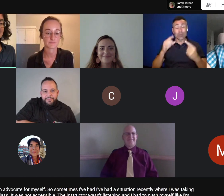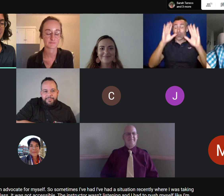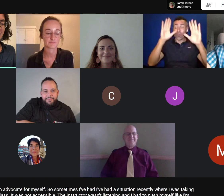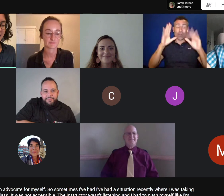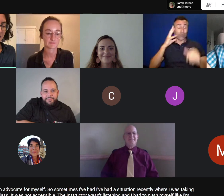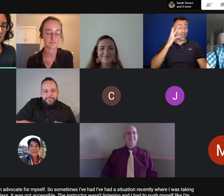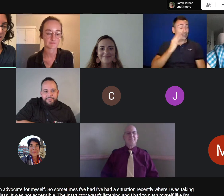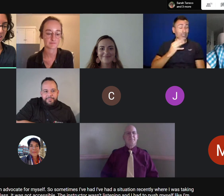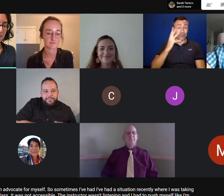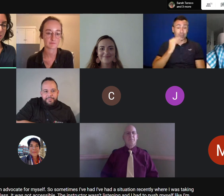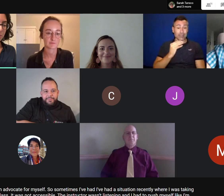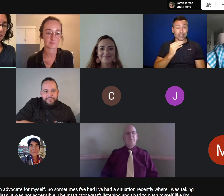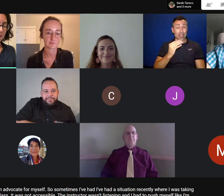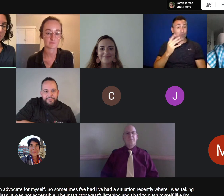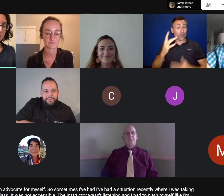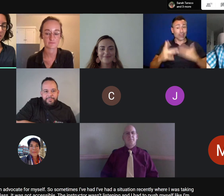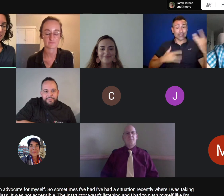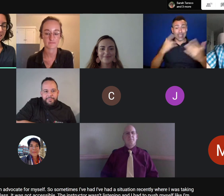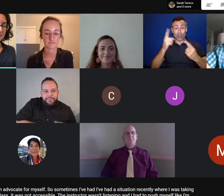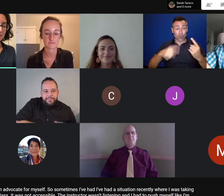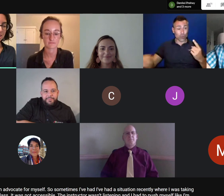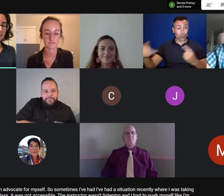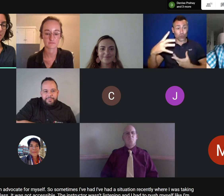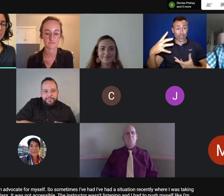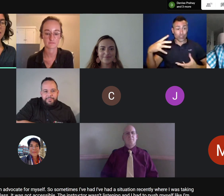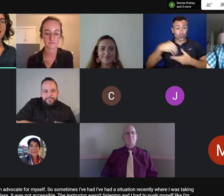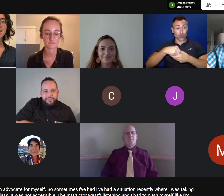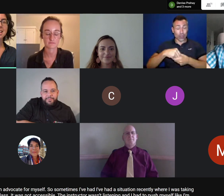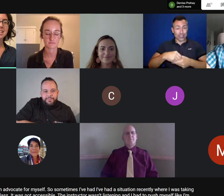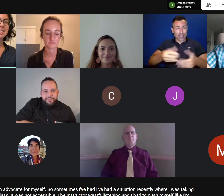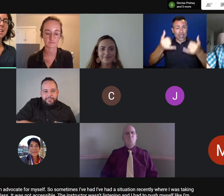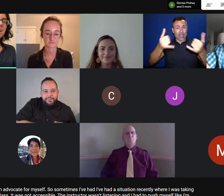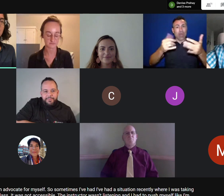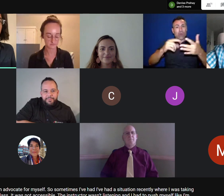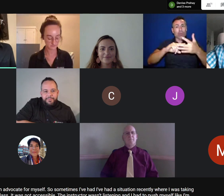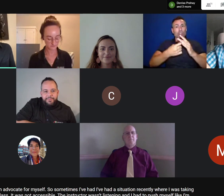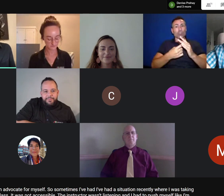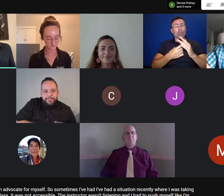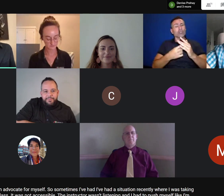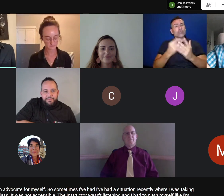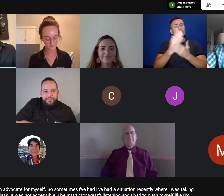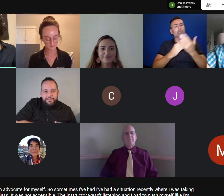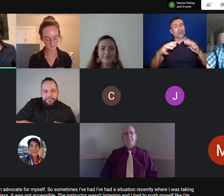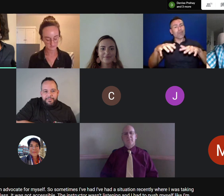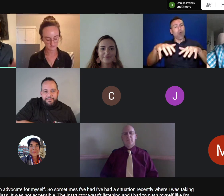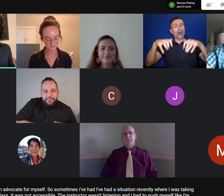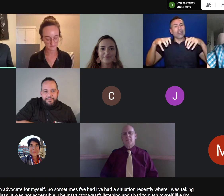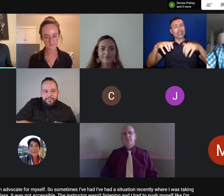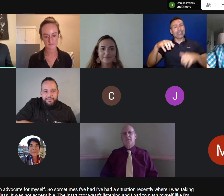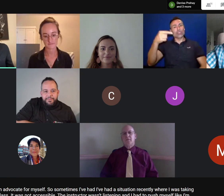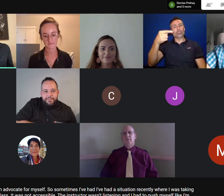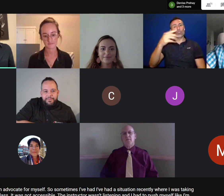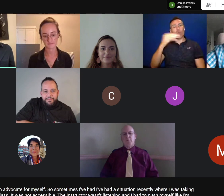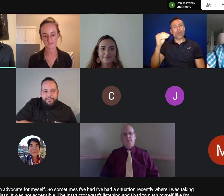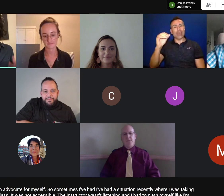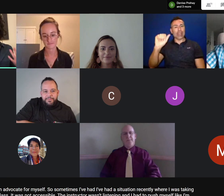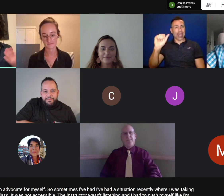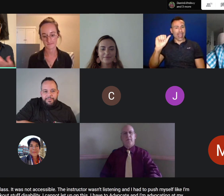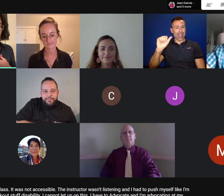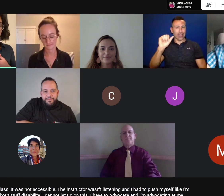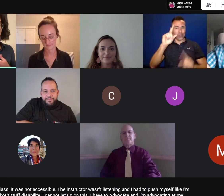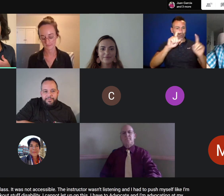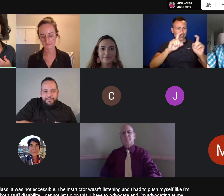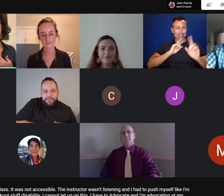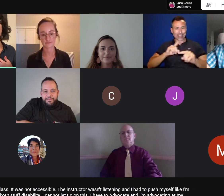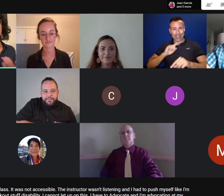join us. And now we're going to move into some audience Q&A conversation time, and